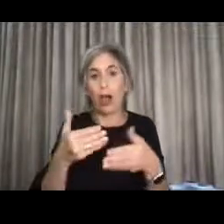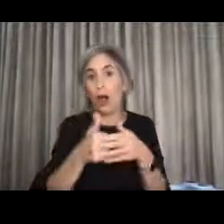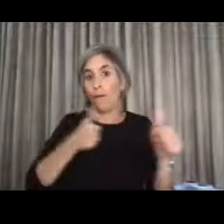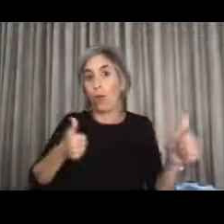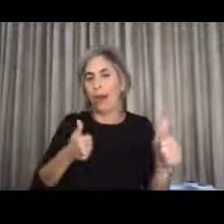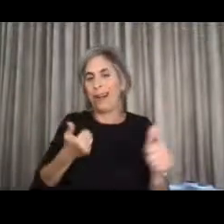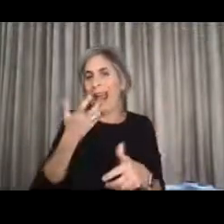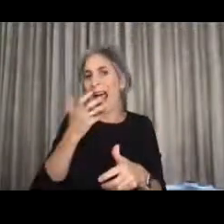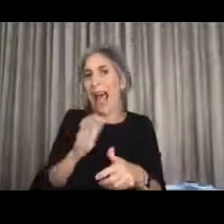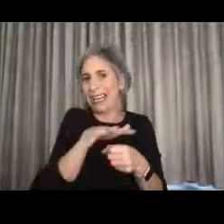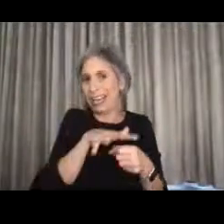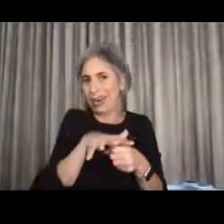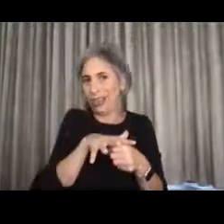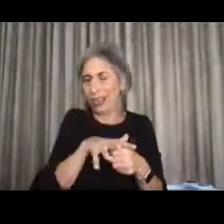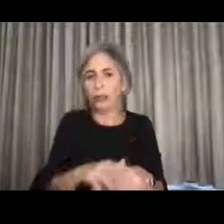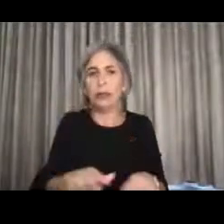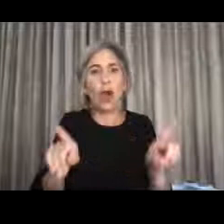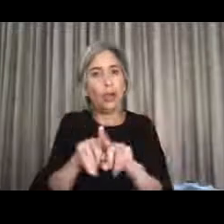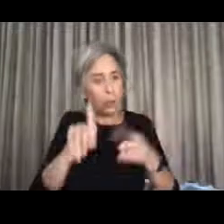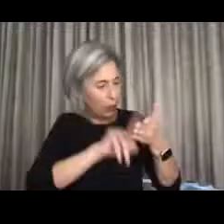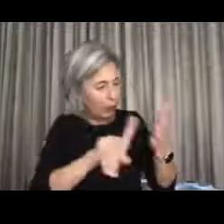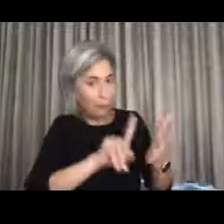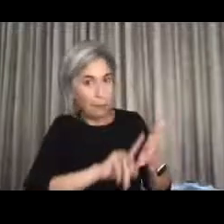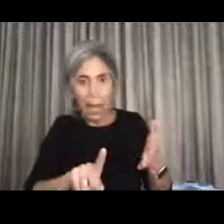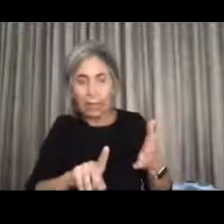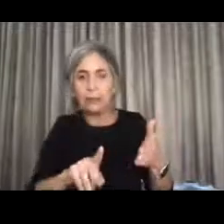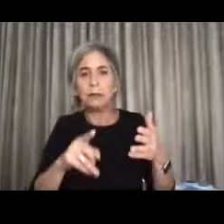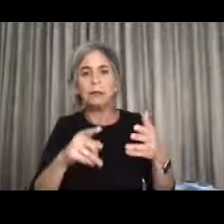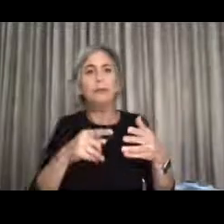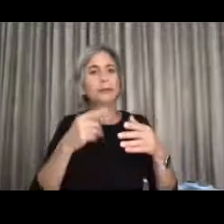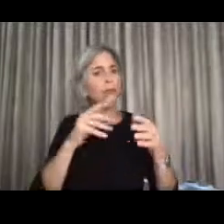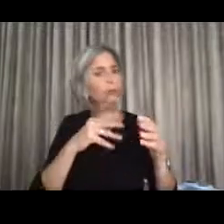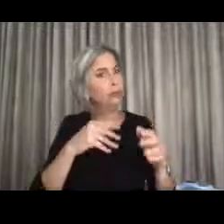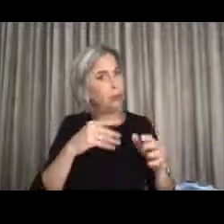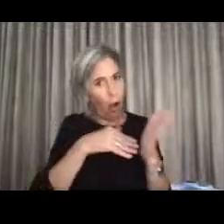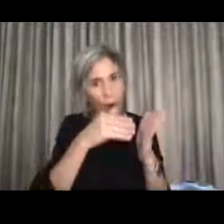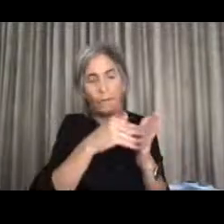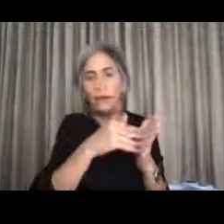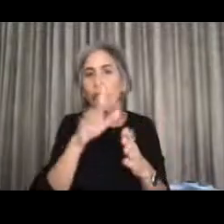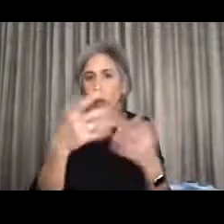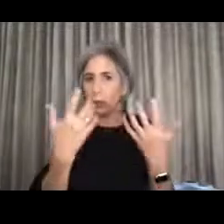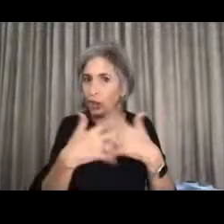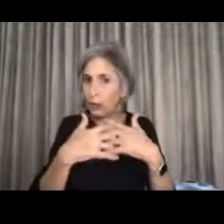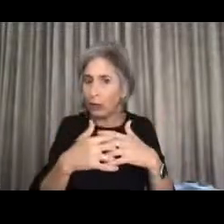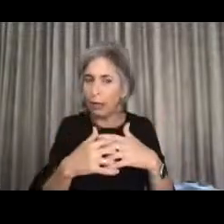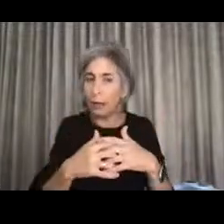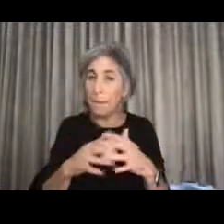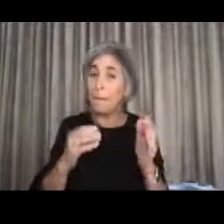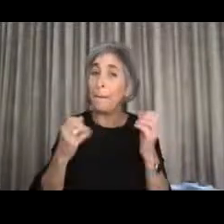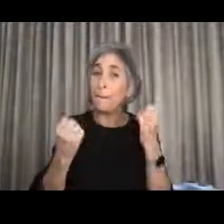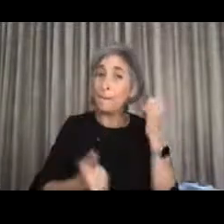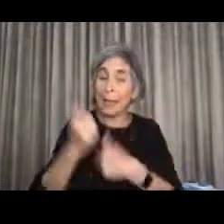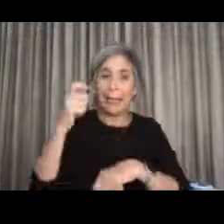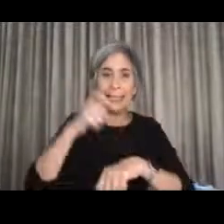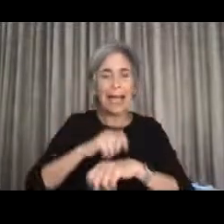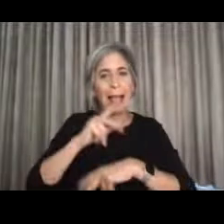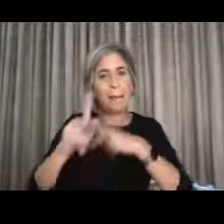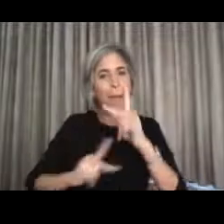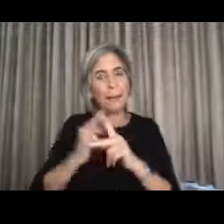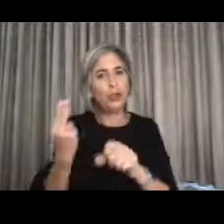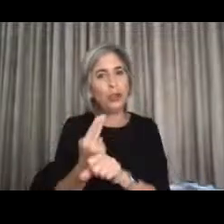And again, inspect and maintain your generator regularly. A lot of times people buy generators and only use them